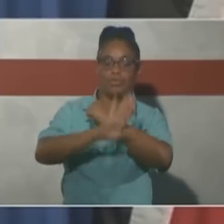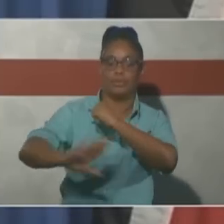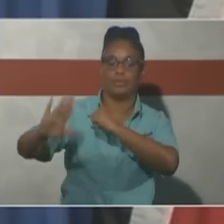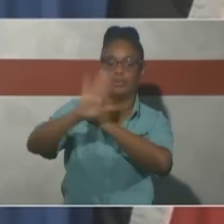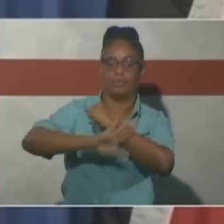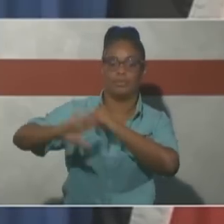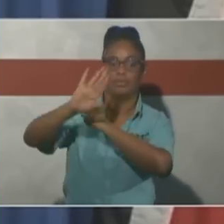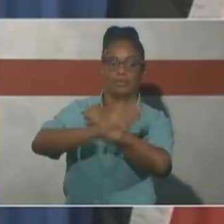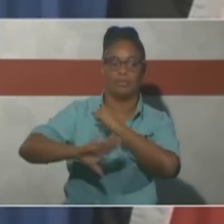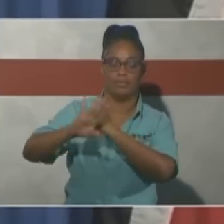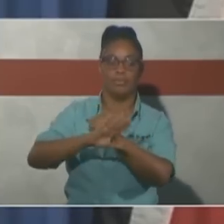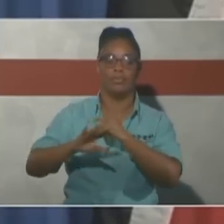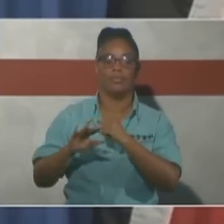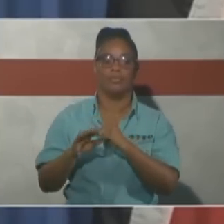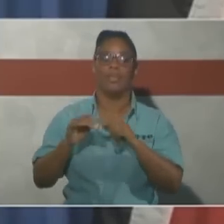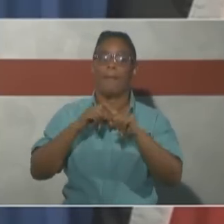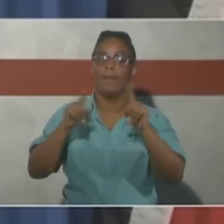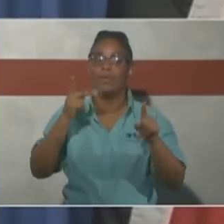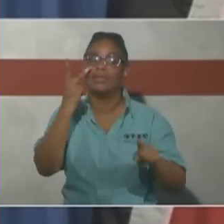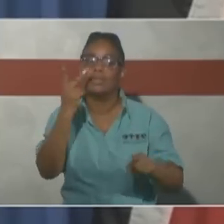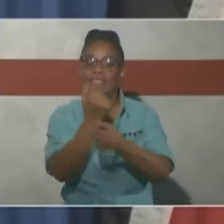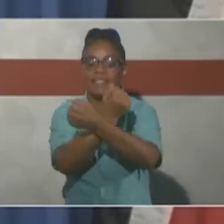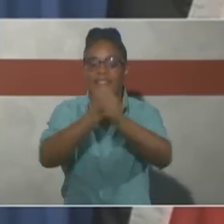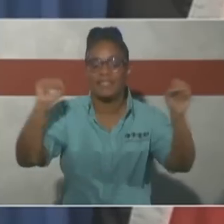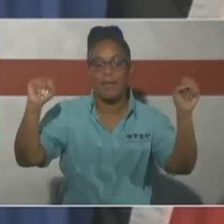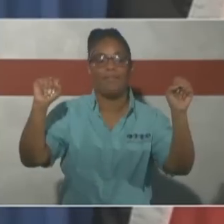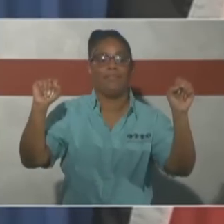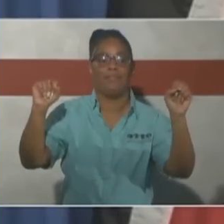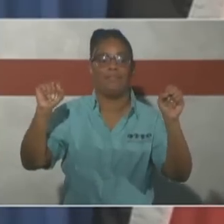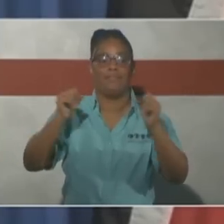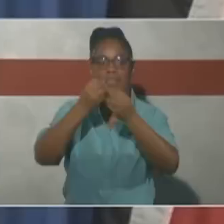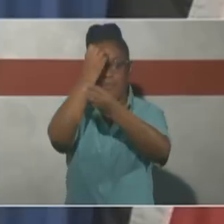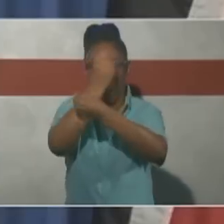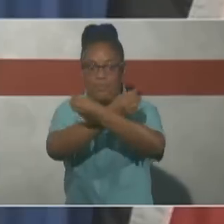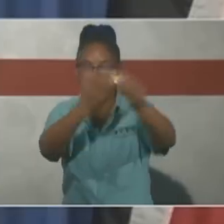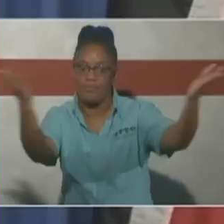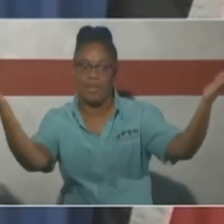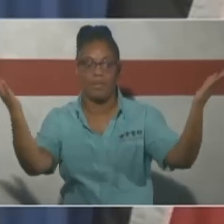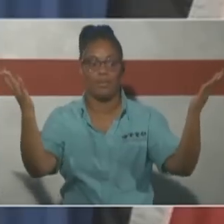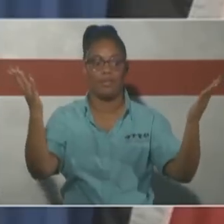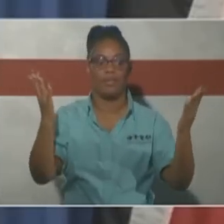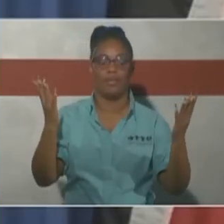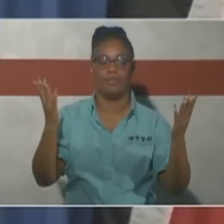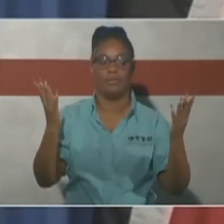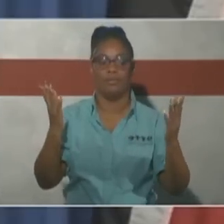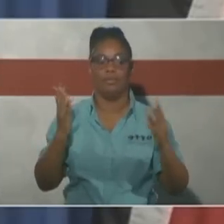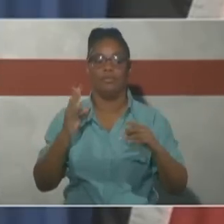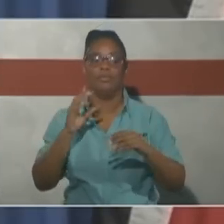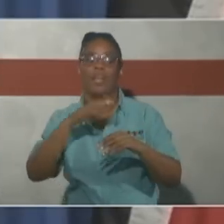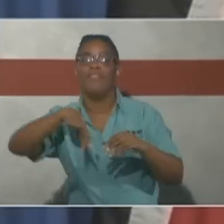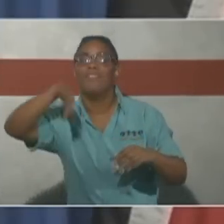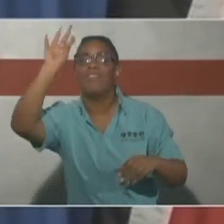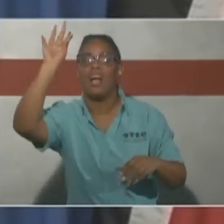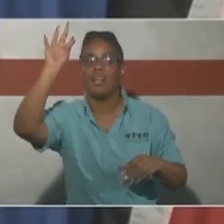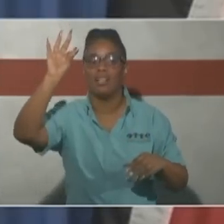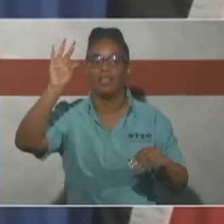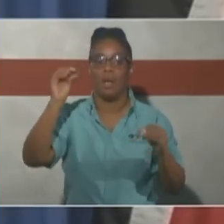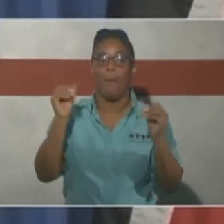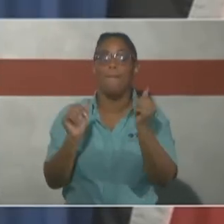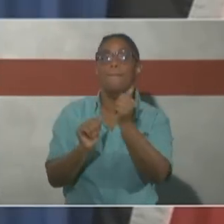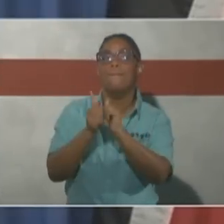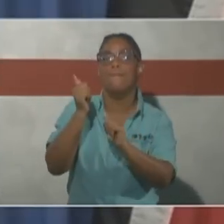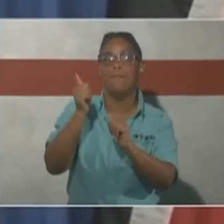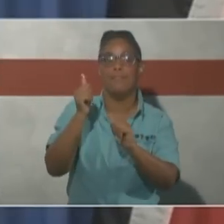and got the bodies to respond. And of course, roughly half of the population was not vaccinated by human